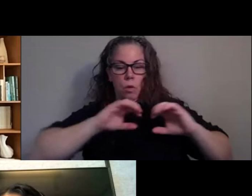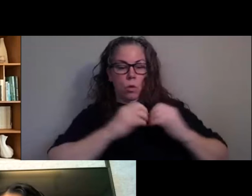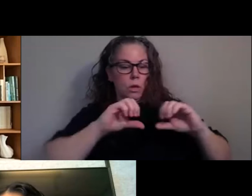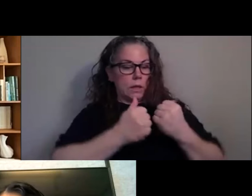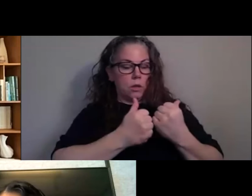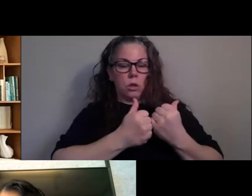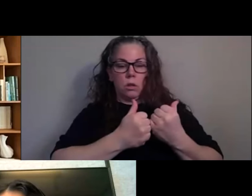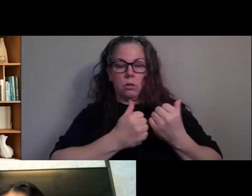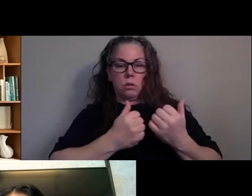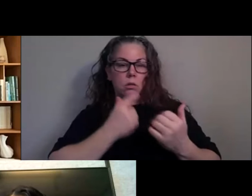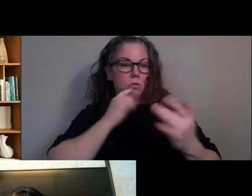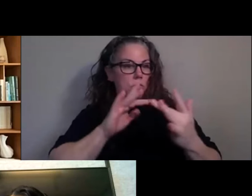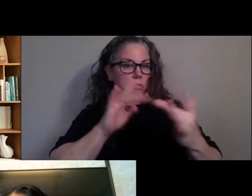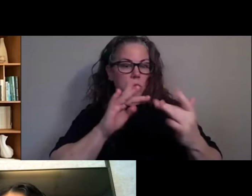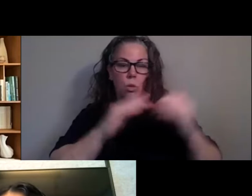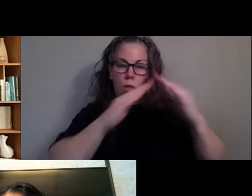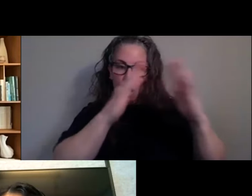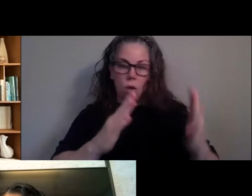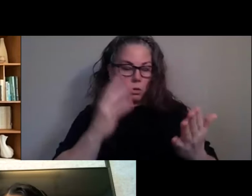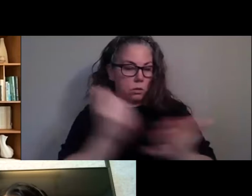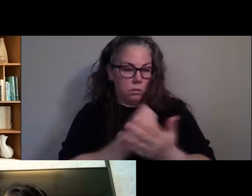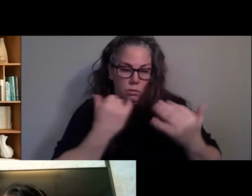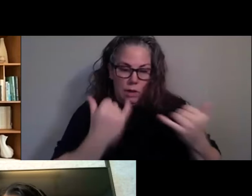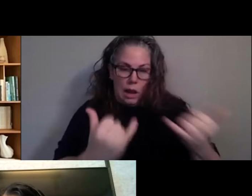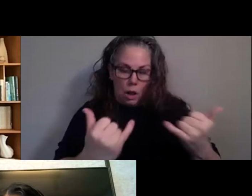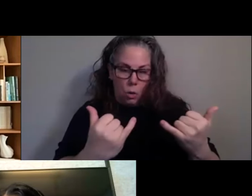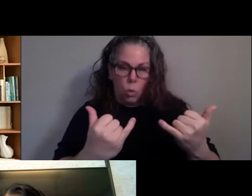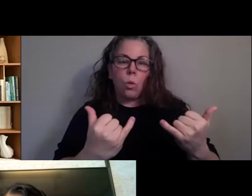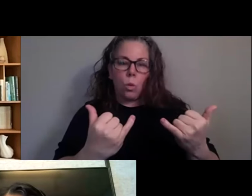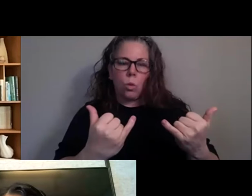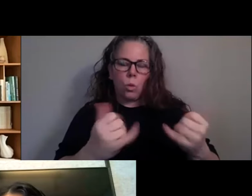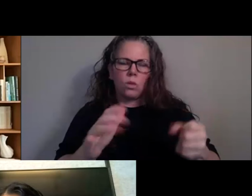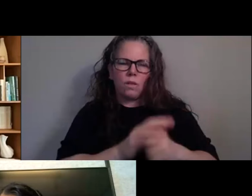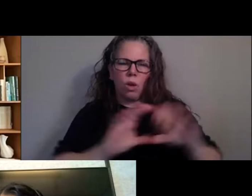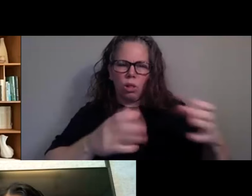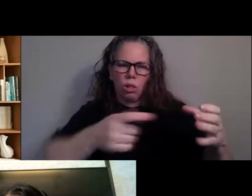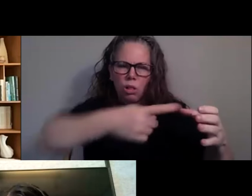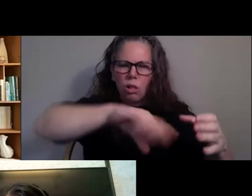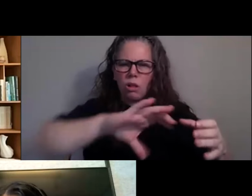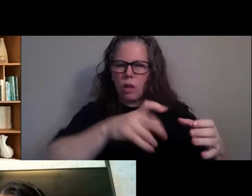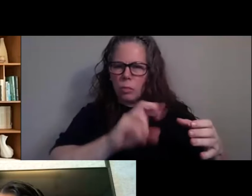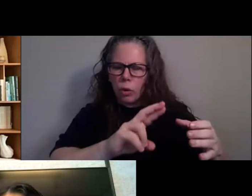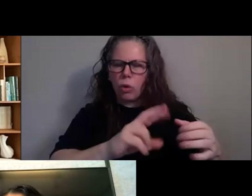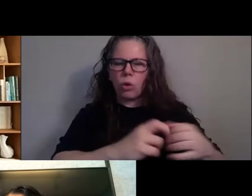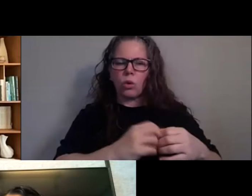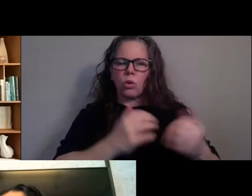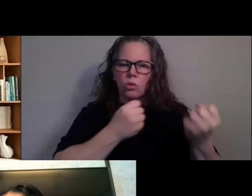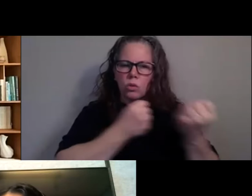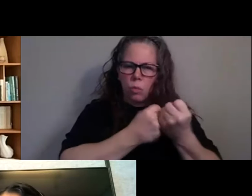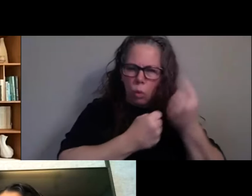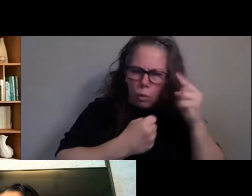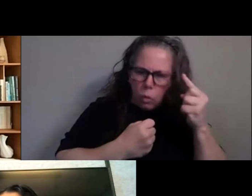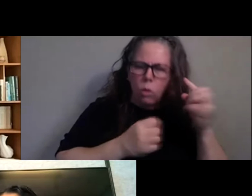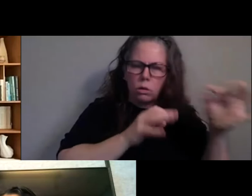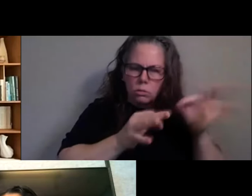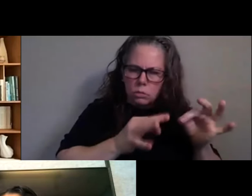to communicate with the House, to the full chamber, to kind of talk about why you're supporting it and then continue